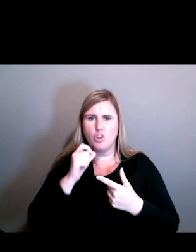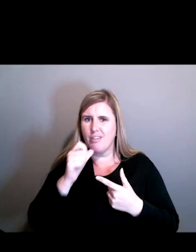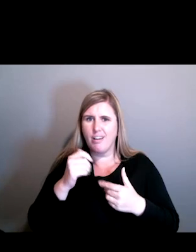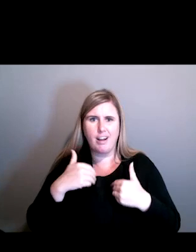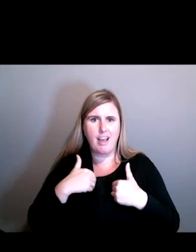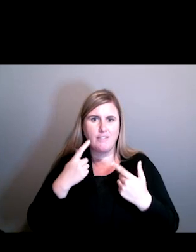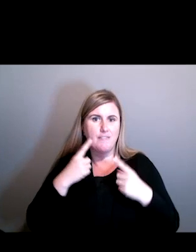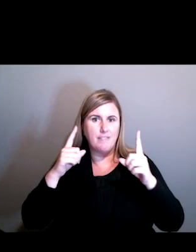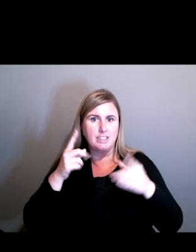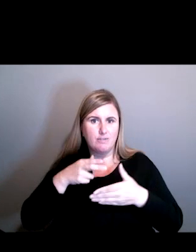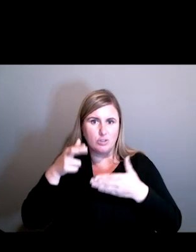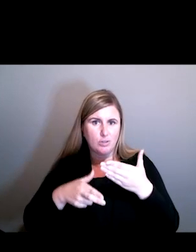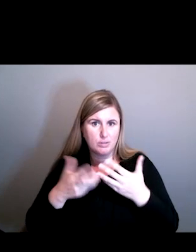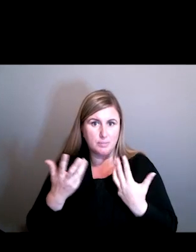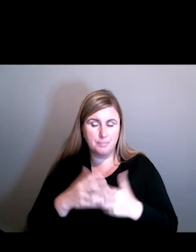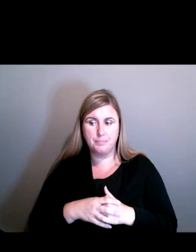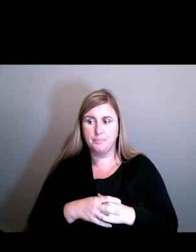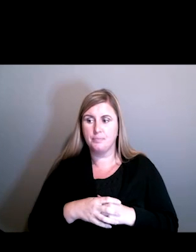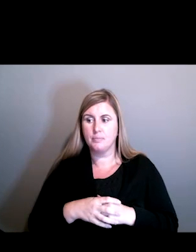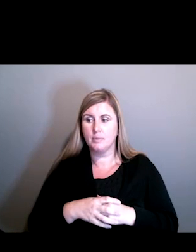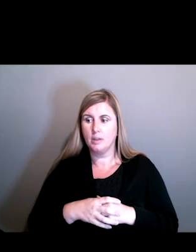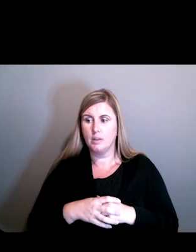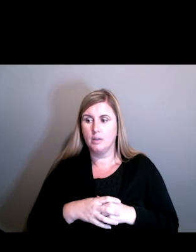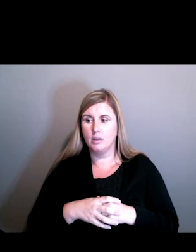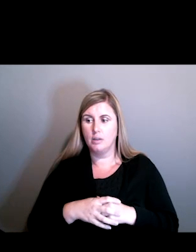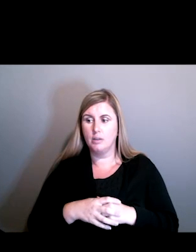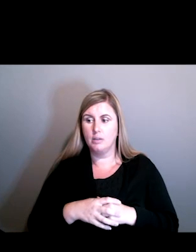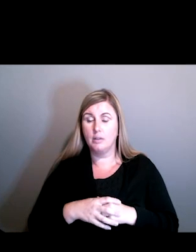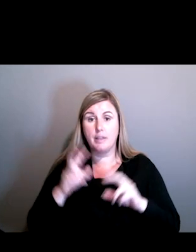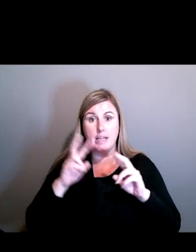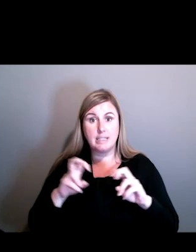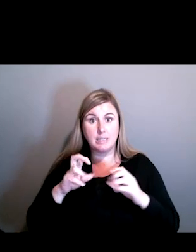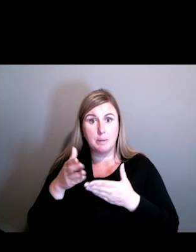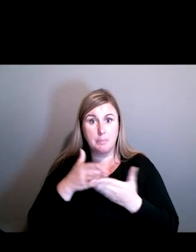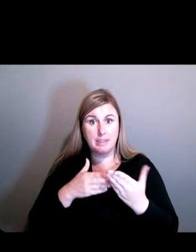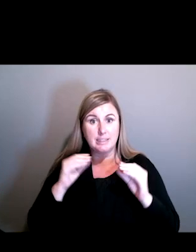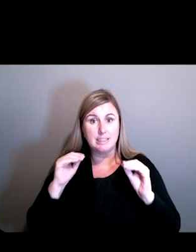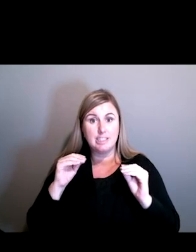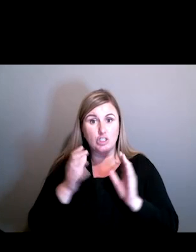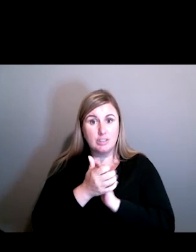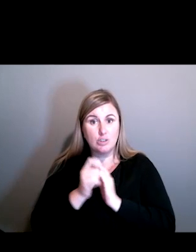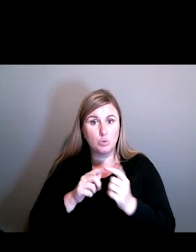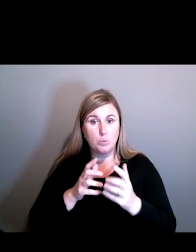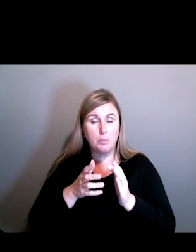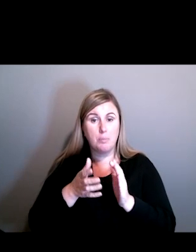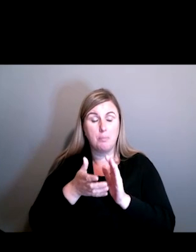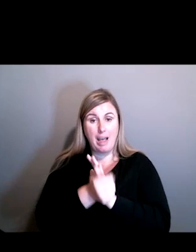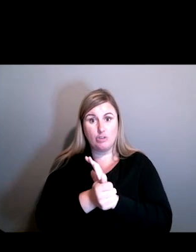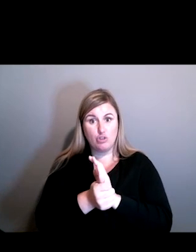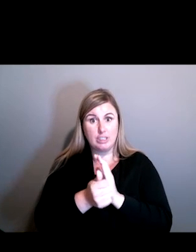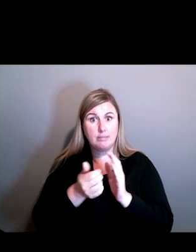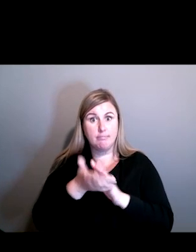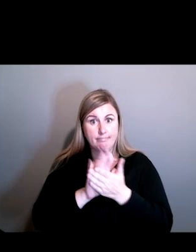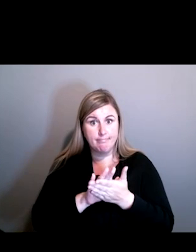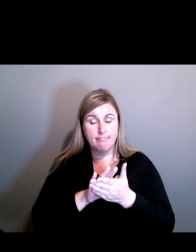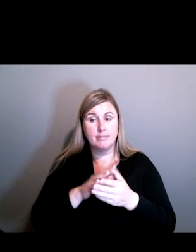are not going to have effective results. So the assessment piece, teaching skills to